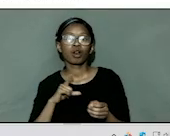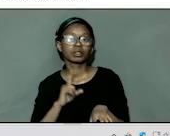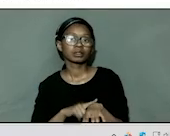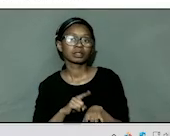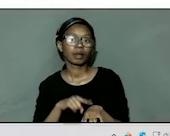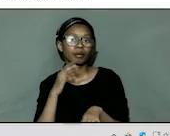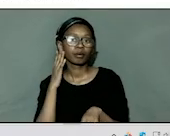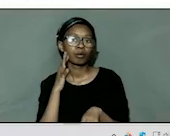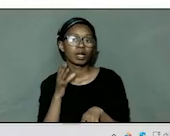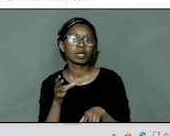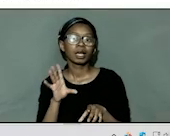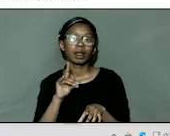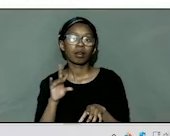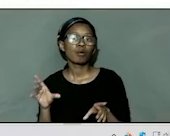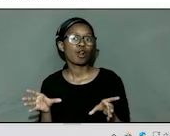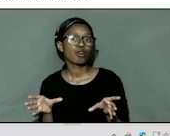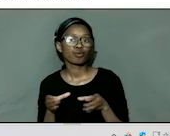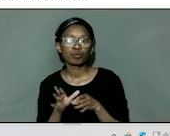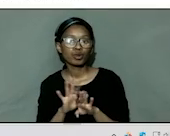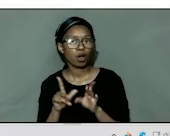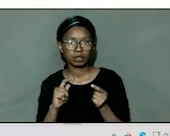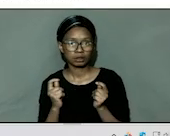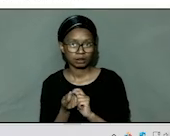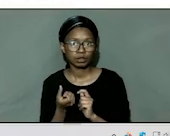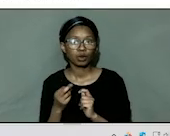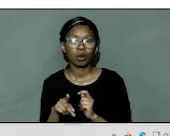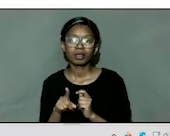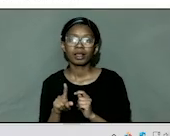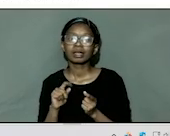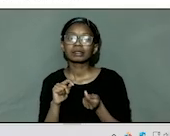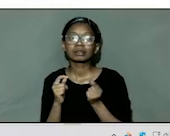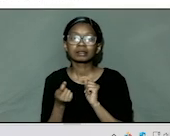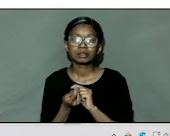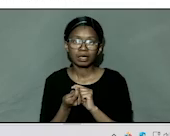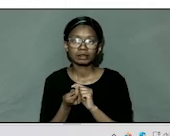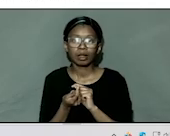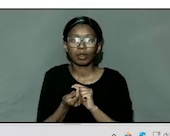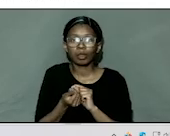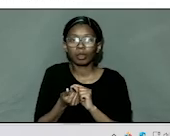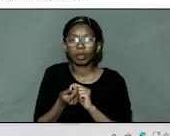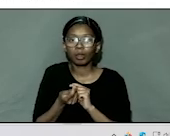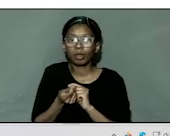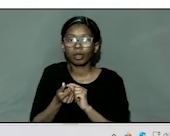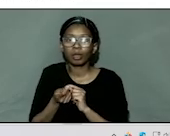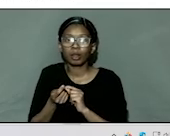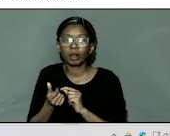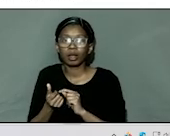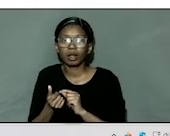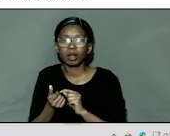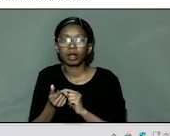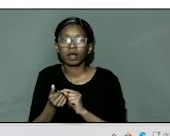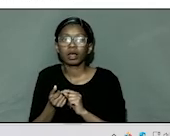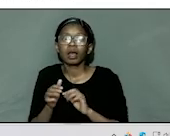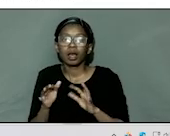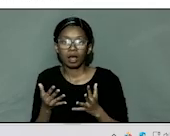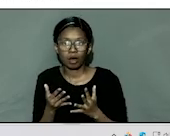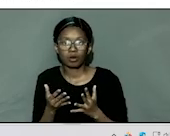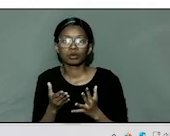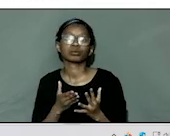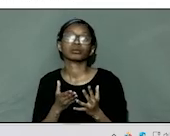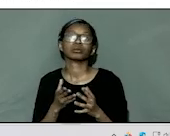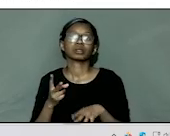They do not change, or they change gradually through natural selection.